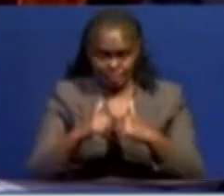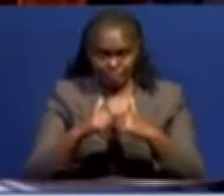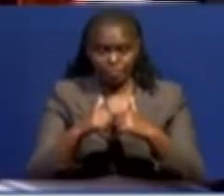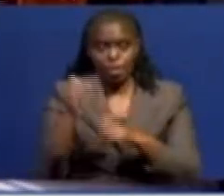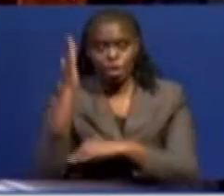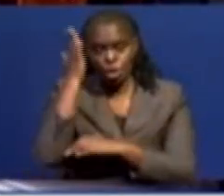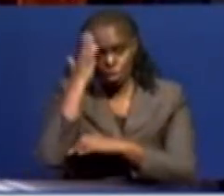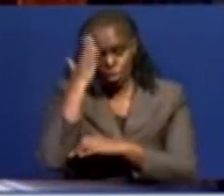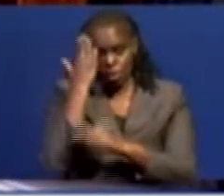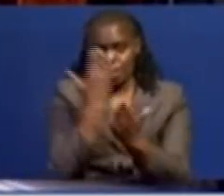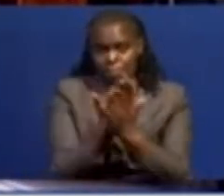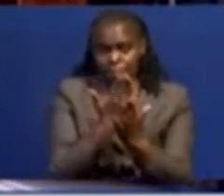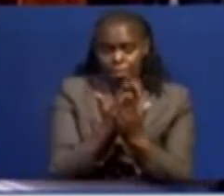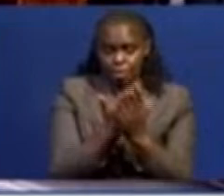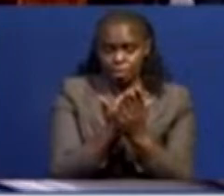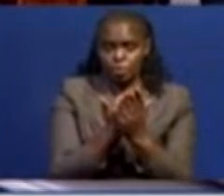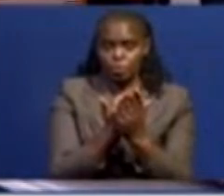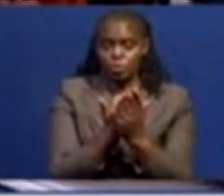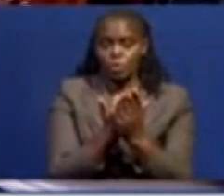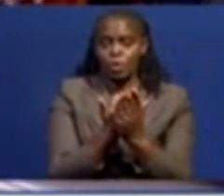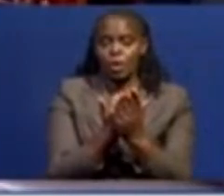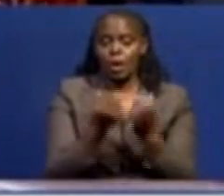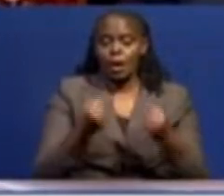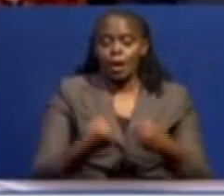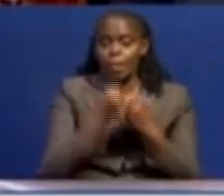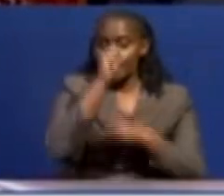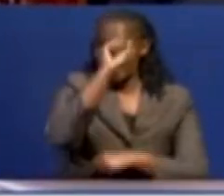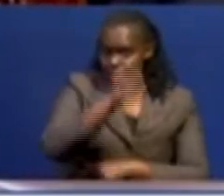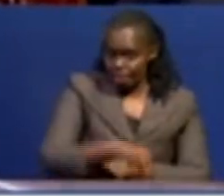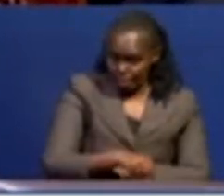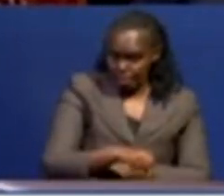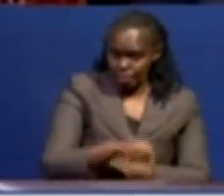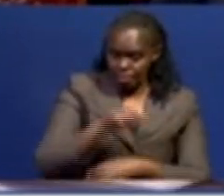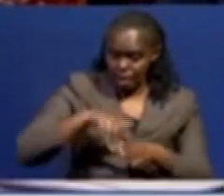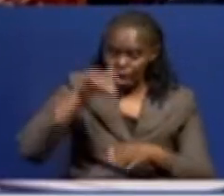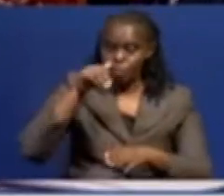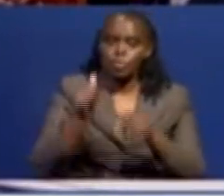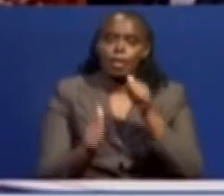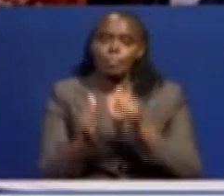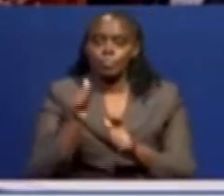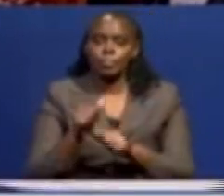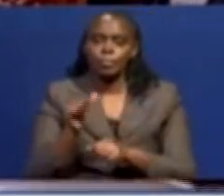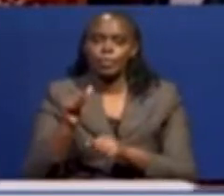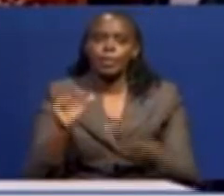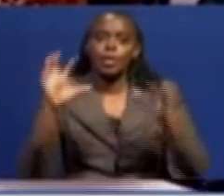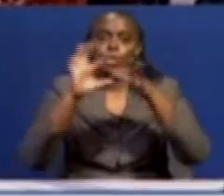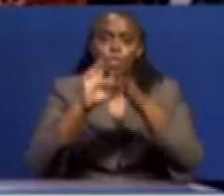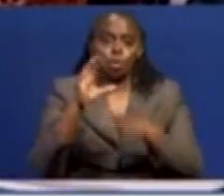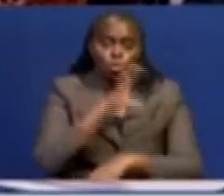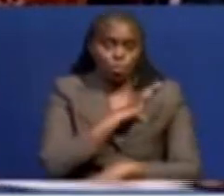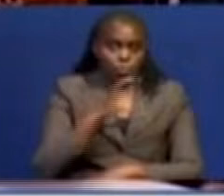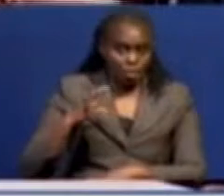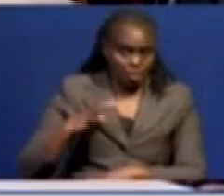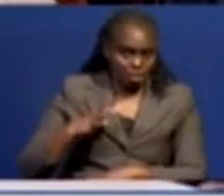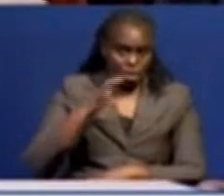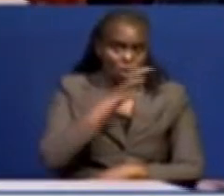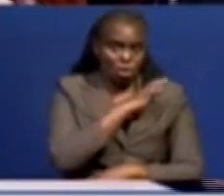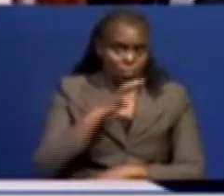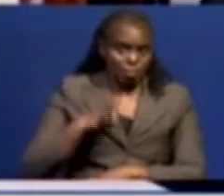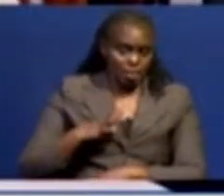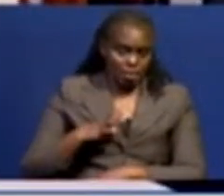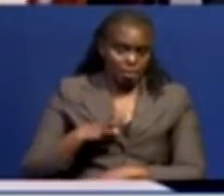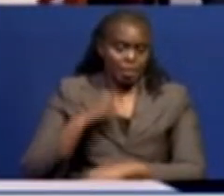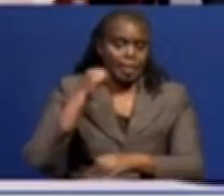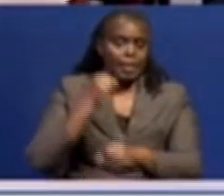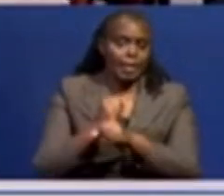County Assembly consider that petition? And if yes, what was the outcome? Yes, a joint committee